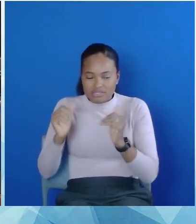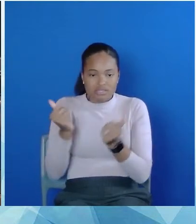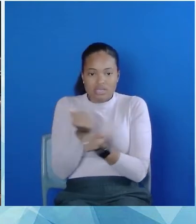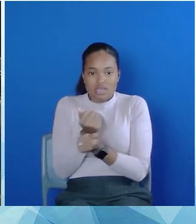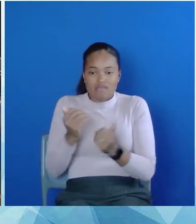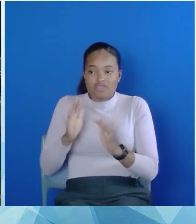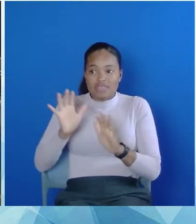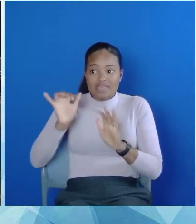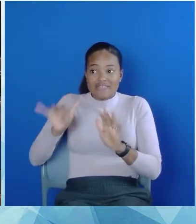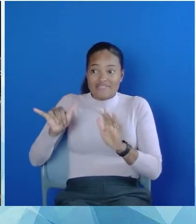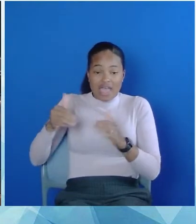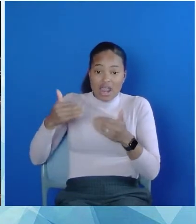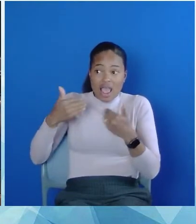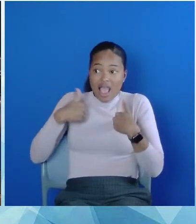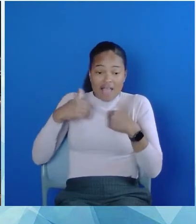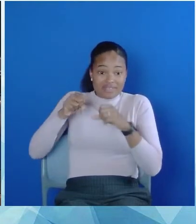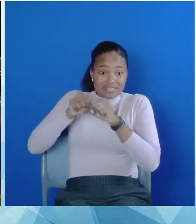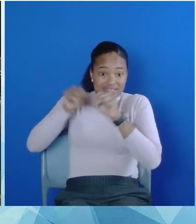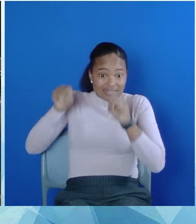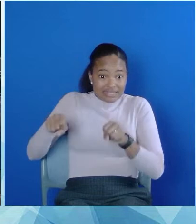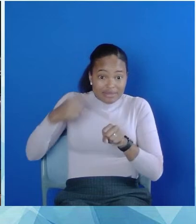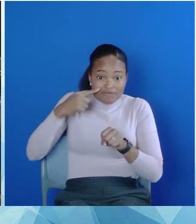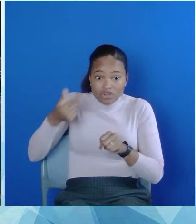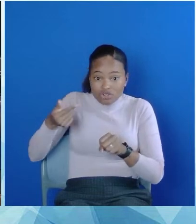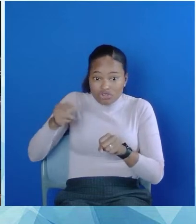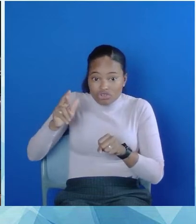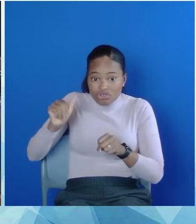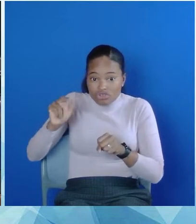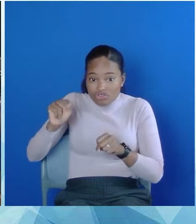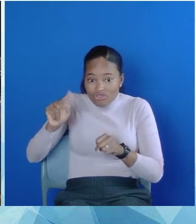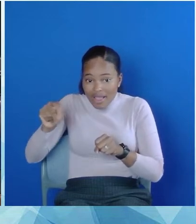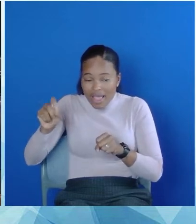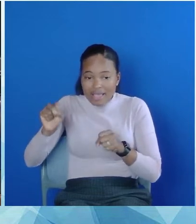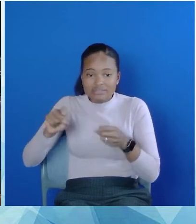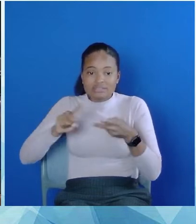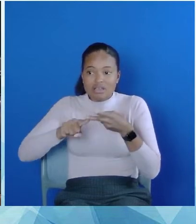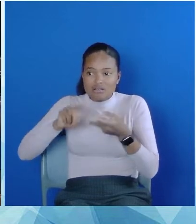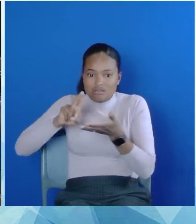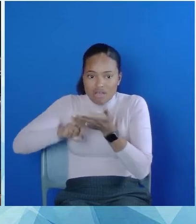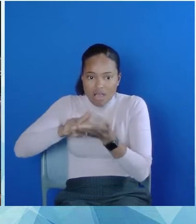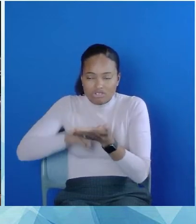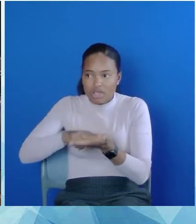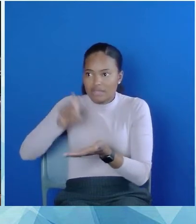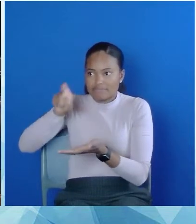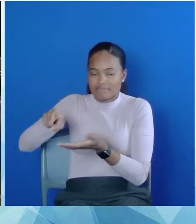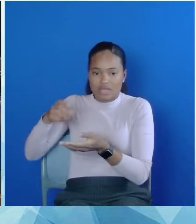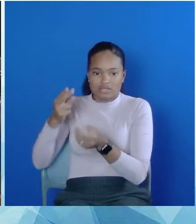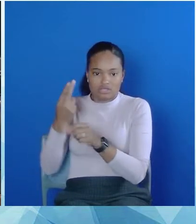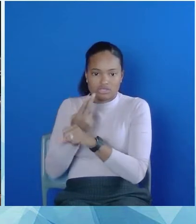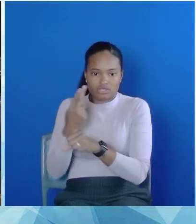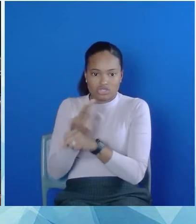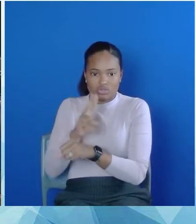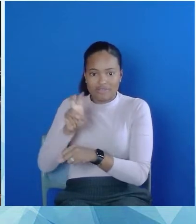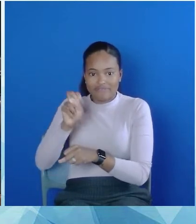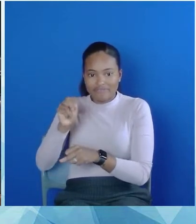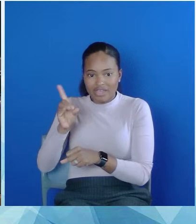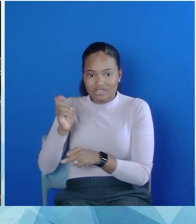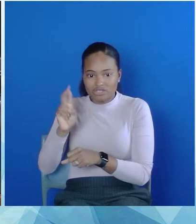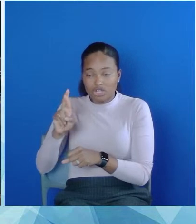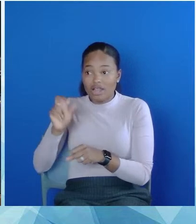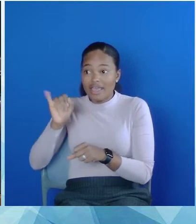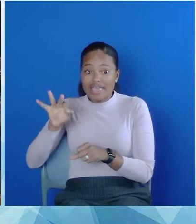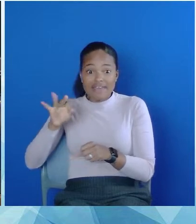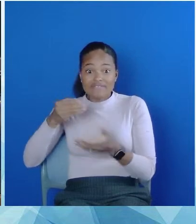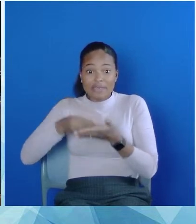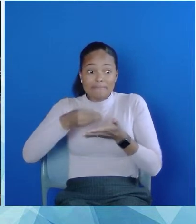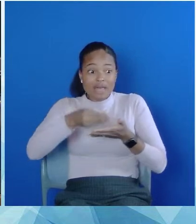a system for grants, there's a system for contracts. They have to use a state-approved vendor. If they buy off contract, they have to go